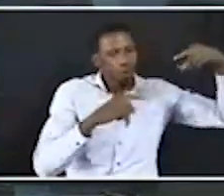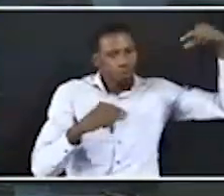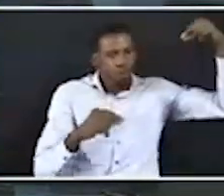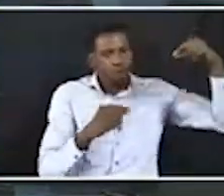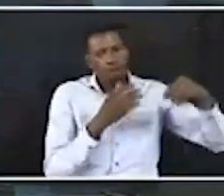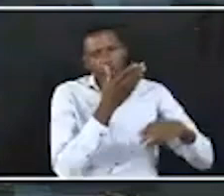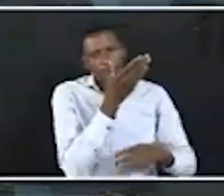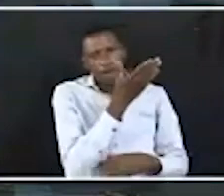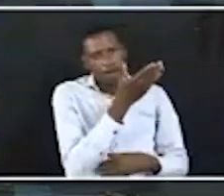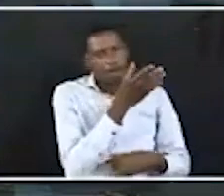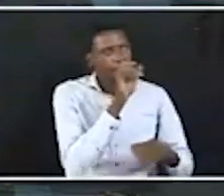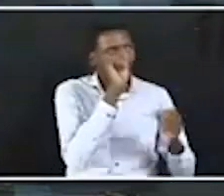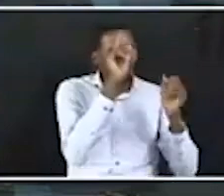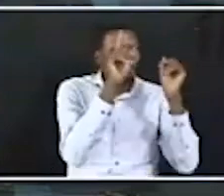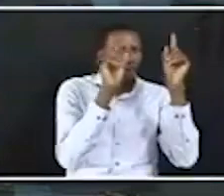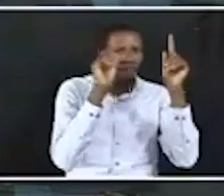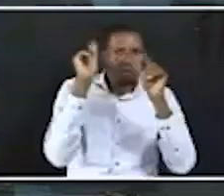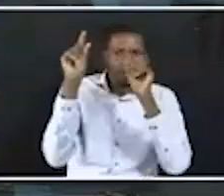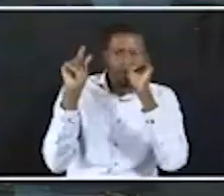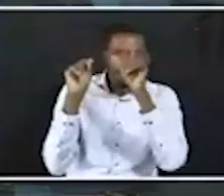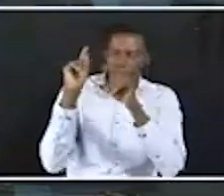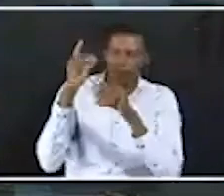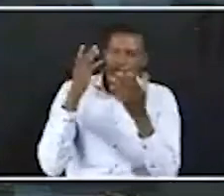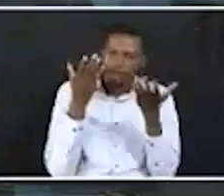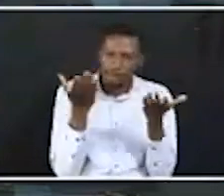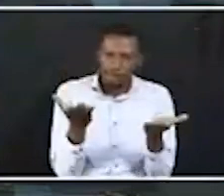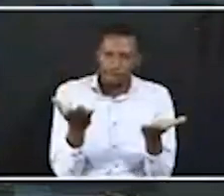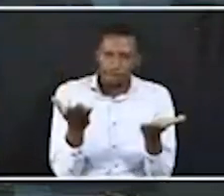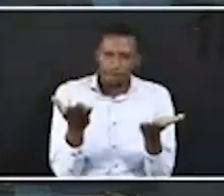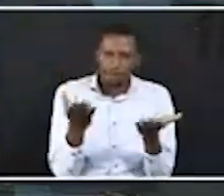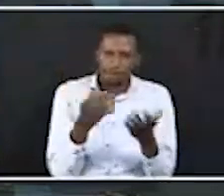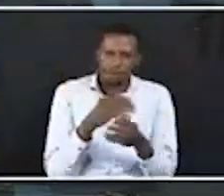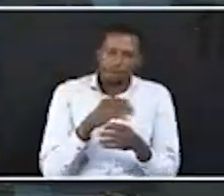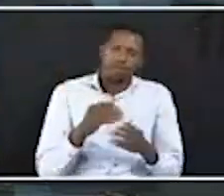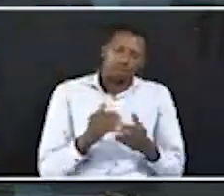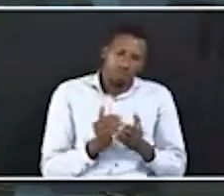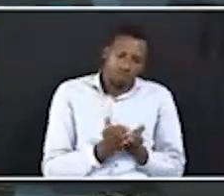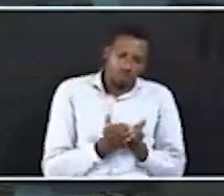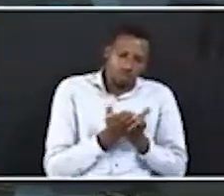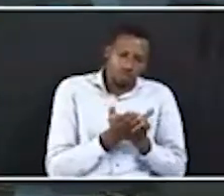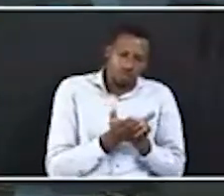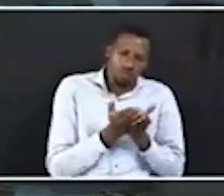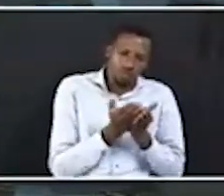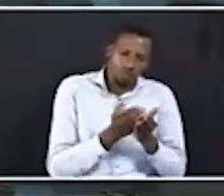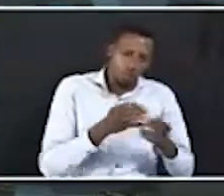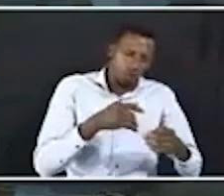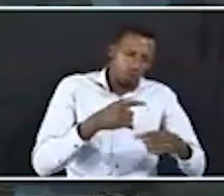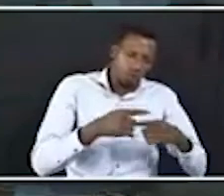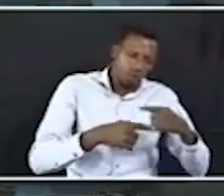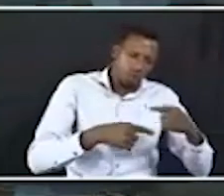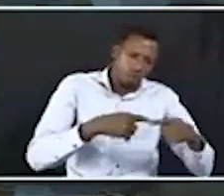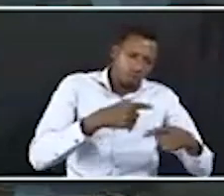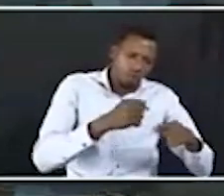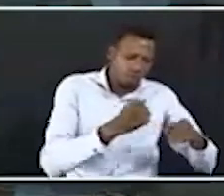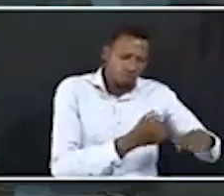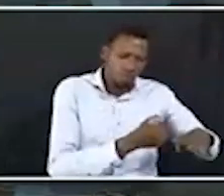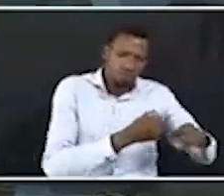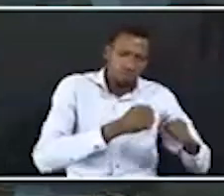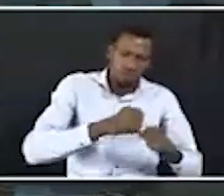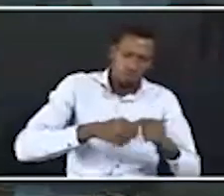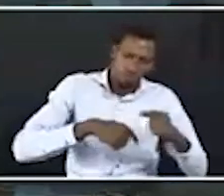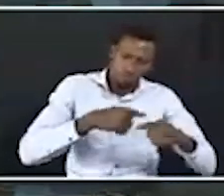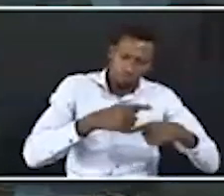brightly. The stars were shining and they were rowing on and on and on they